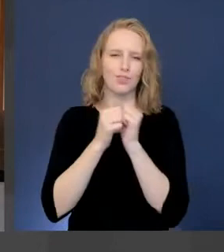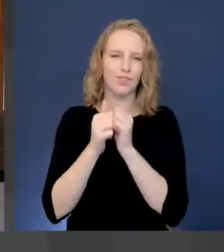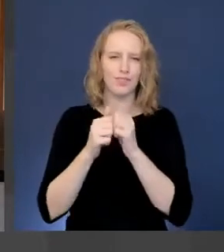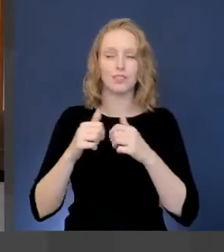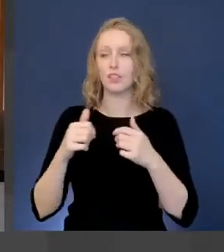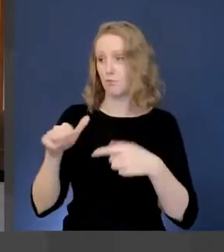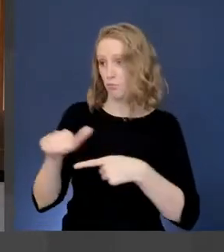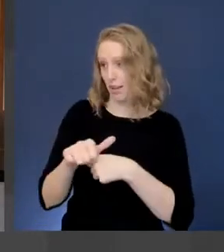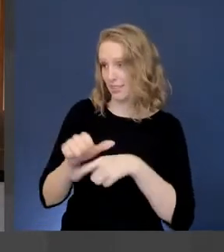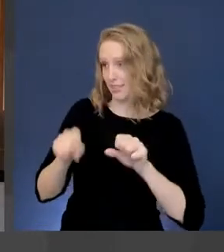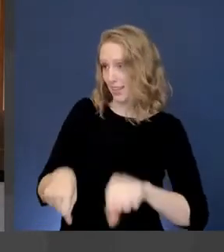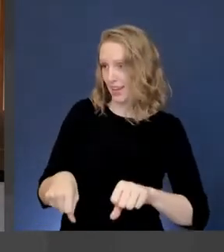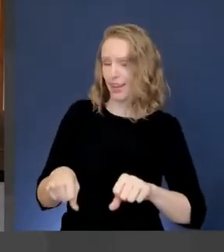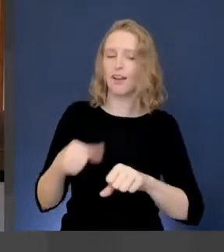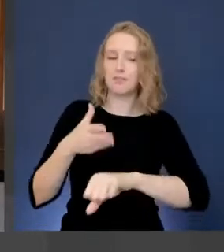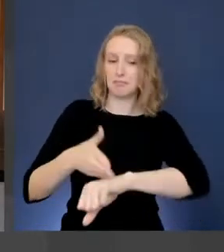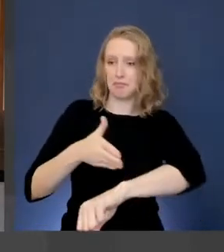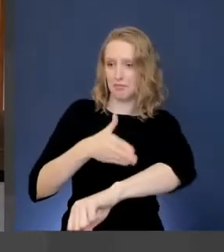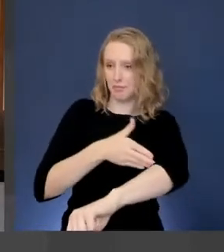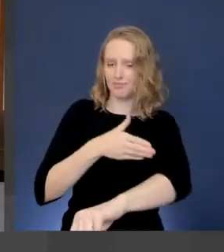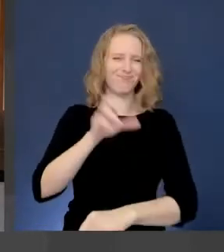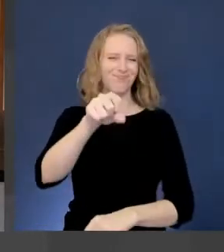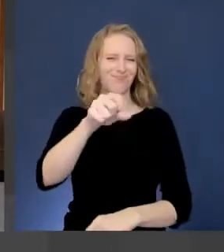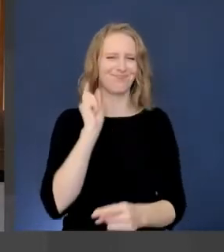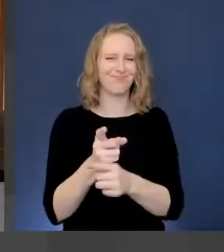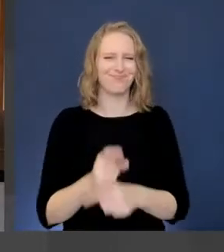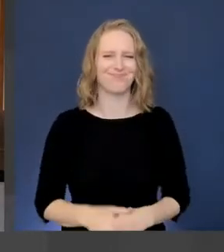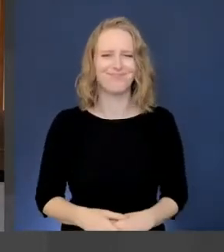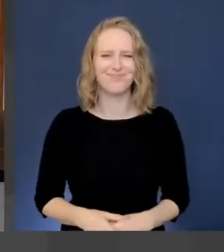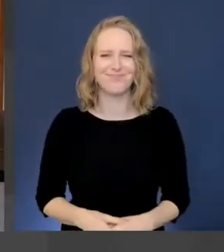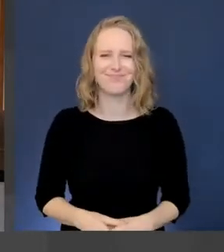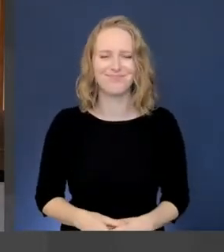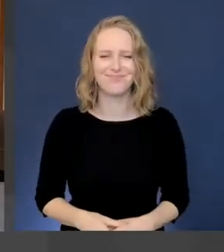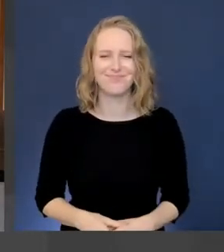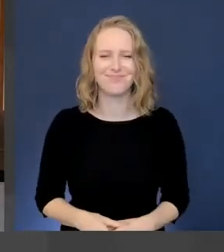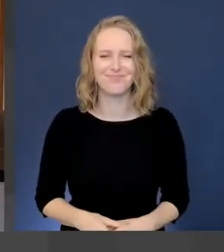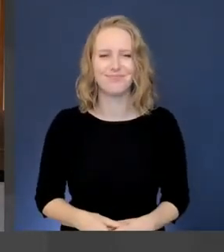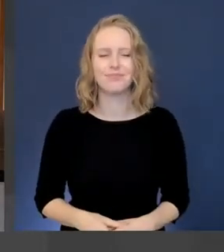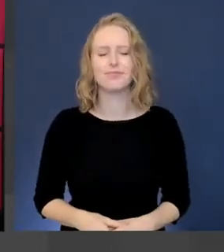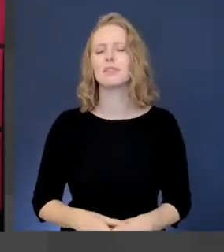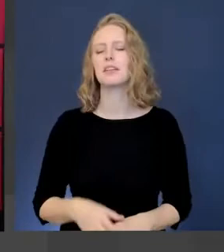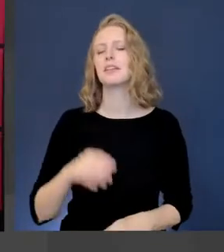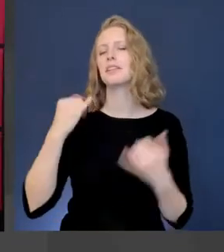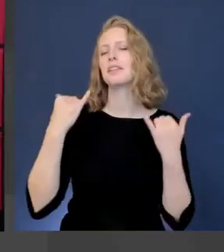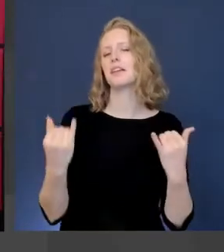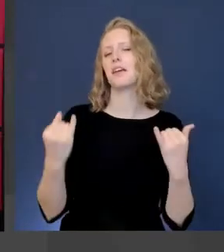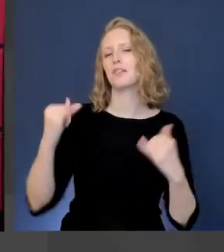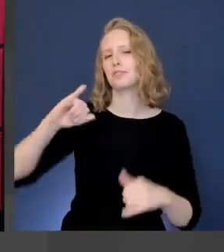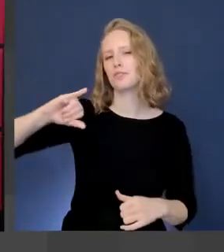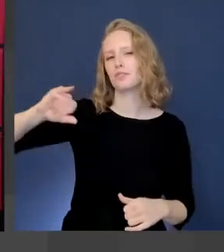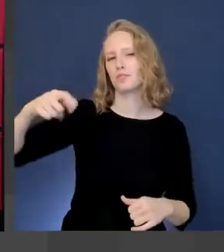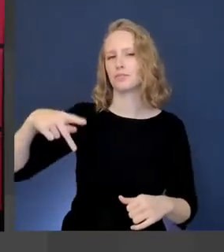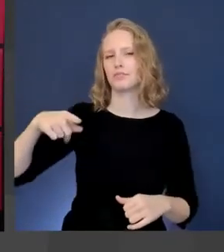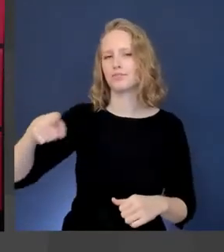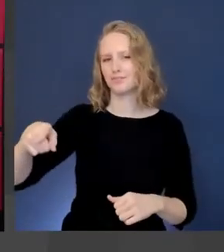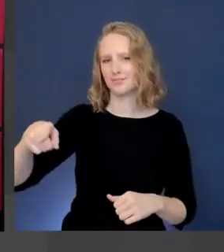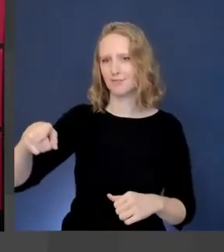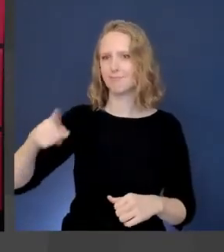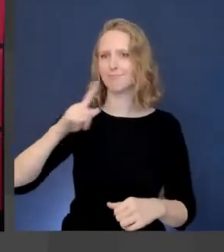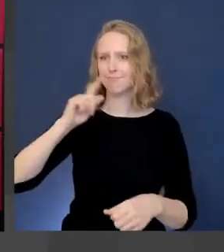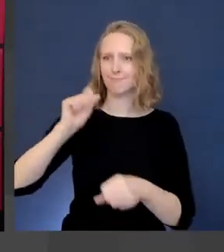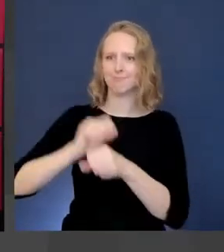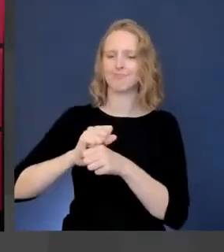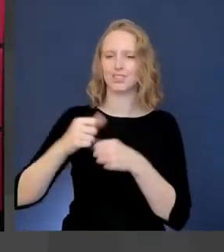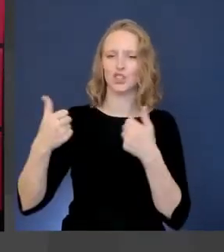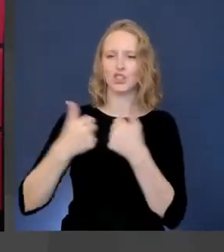practice and get better. Exactly. All right, let's give JP a real challenge now. Right. We're going to go up the tower to a much